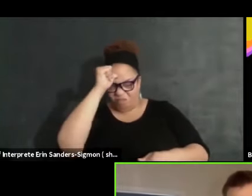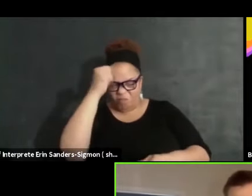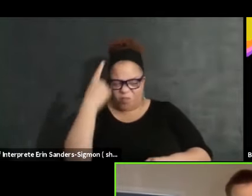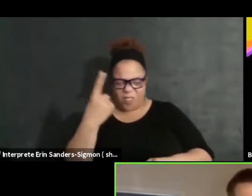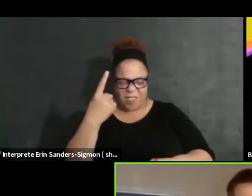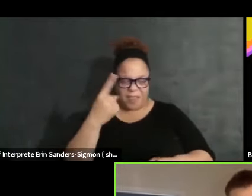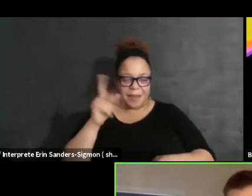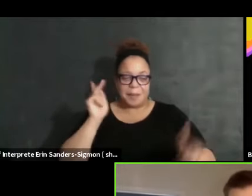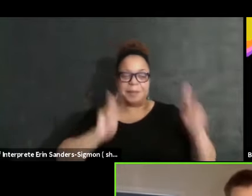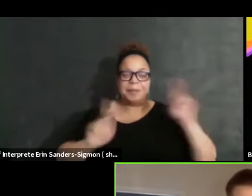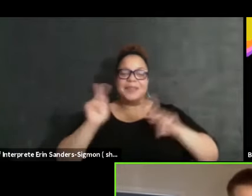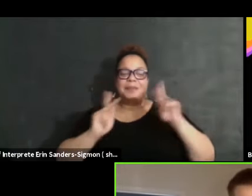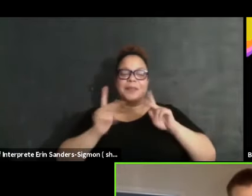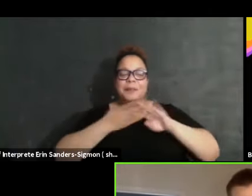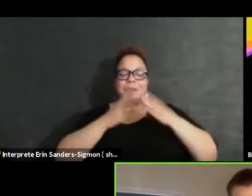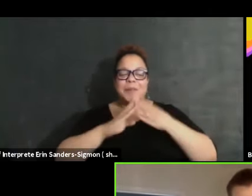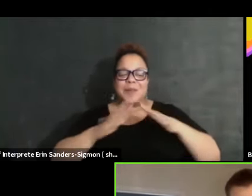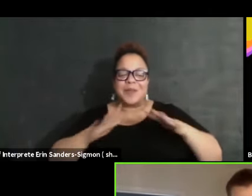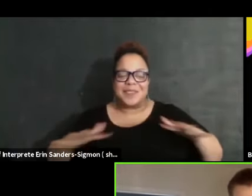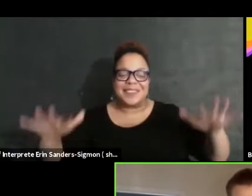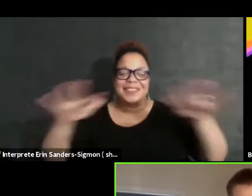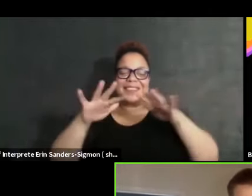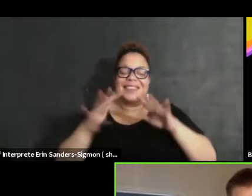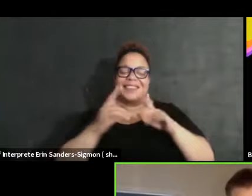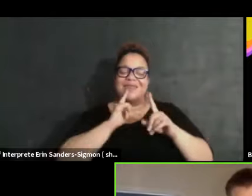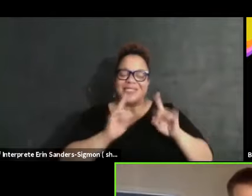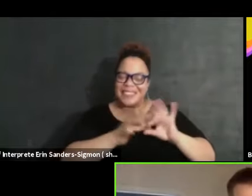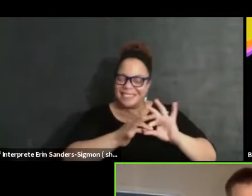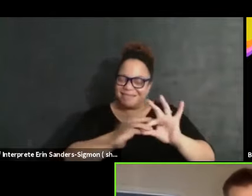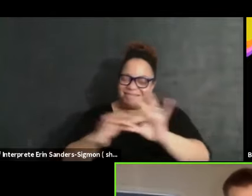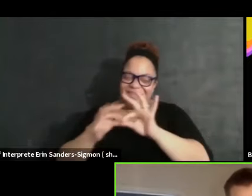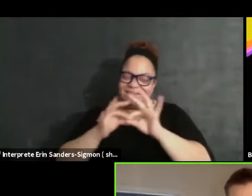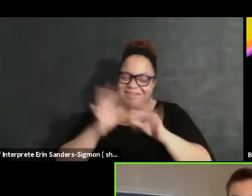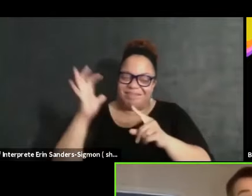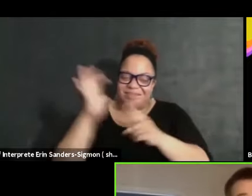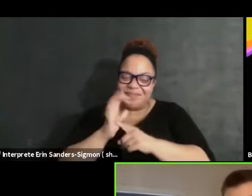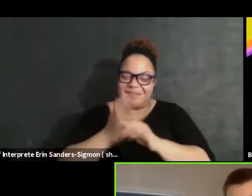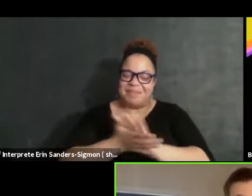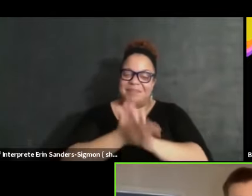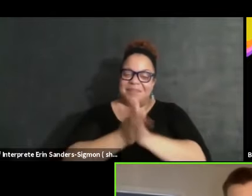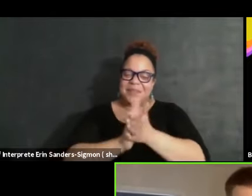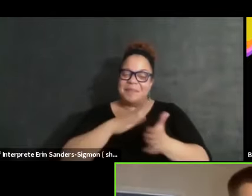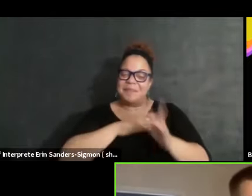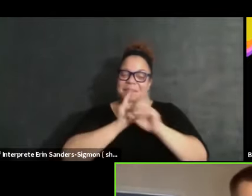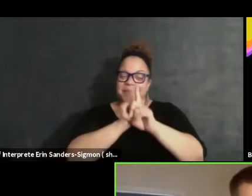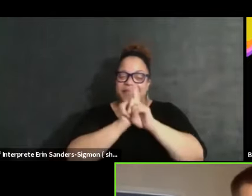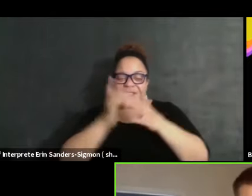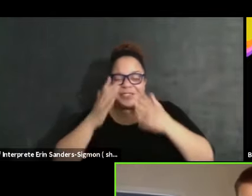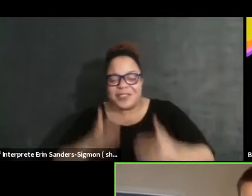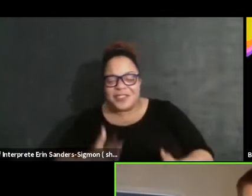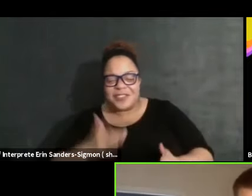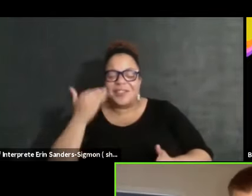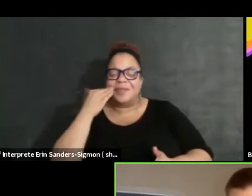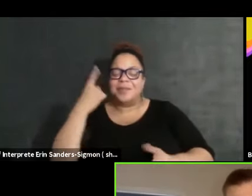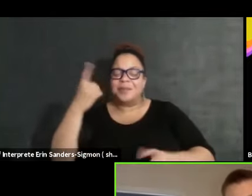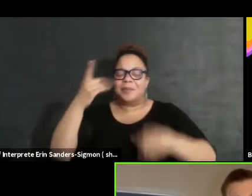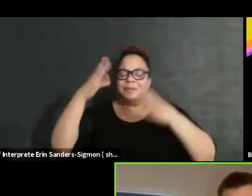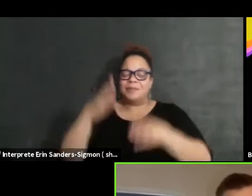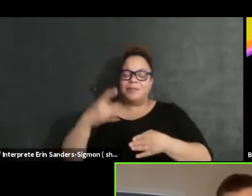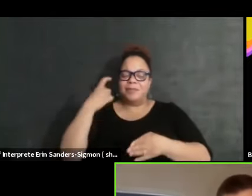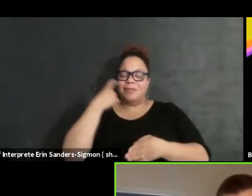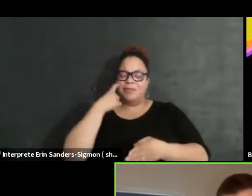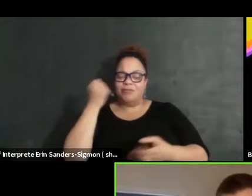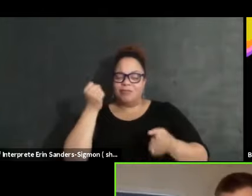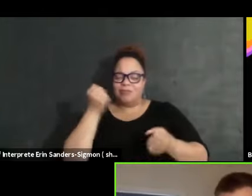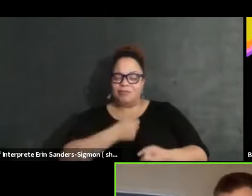Sid, who's been popping on here every other poem to read the scores, was one of my students at First Wave. I met Sid when she was 17.